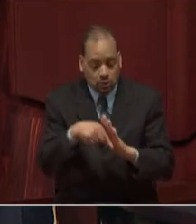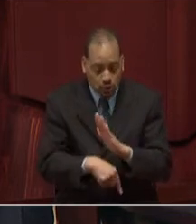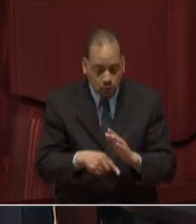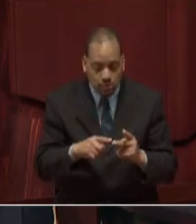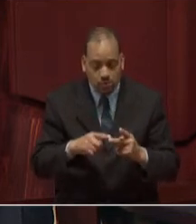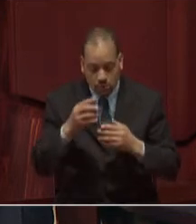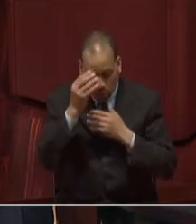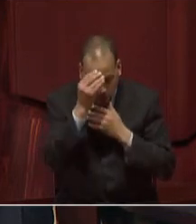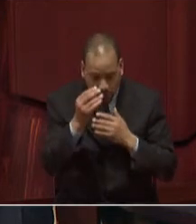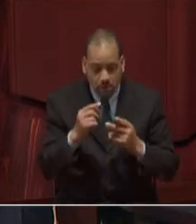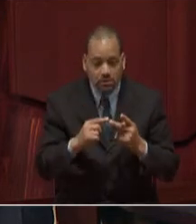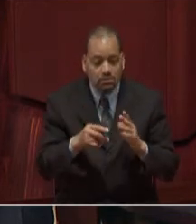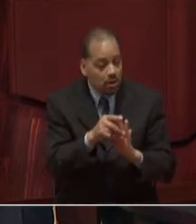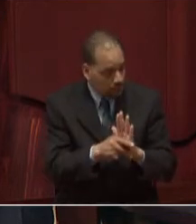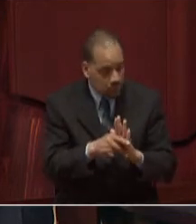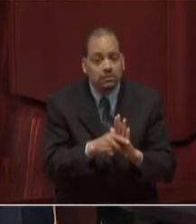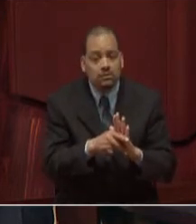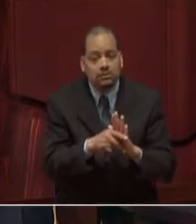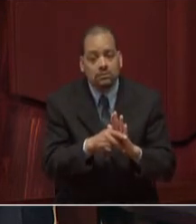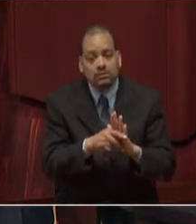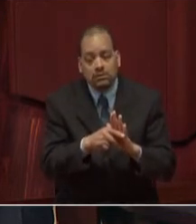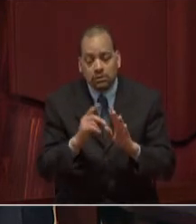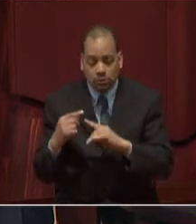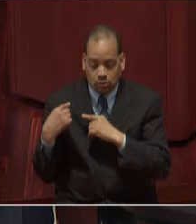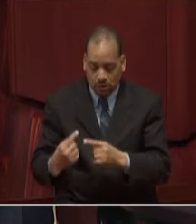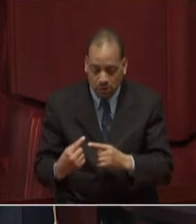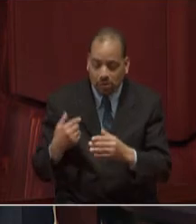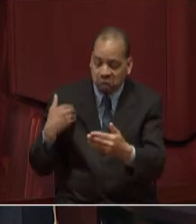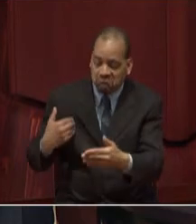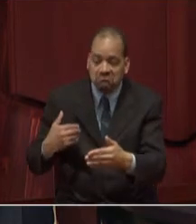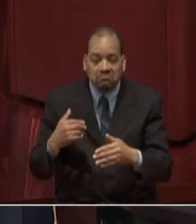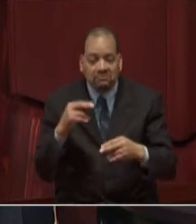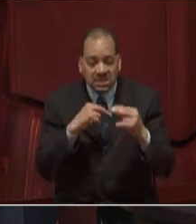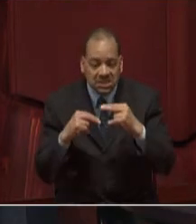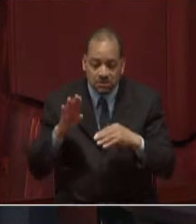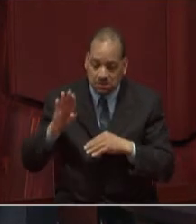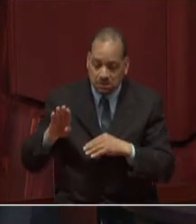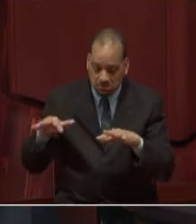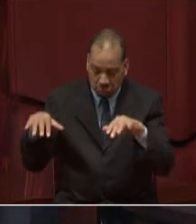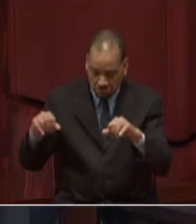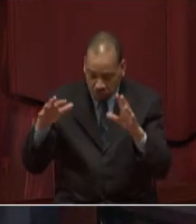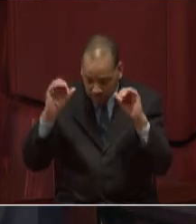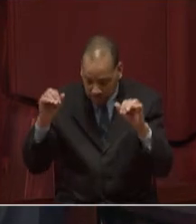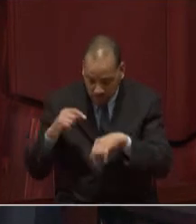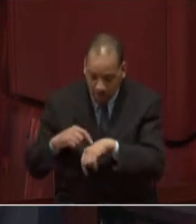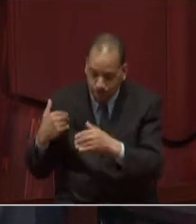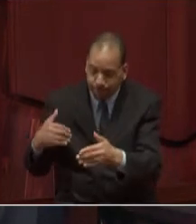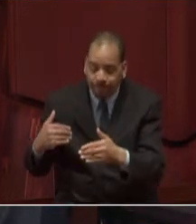thought out policy throughout the Nixon years. And the successes bear that out. I think we'd all agree, however,